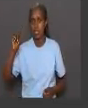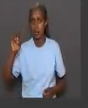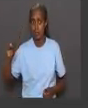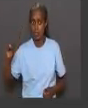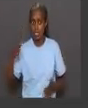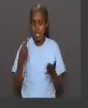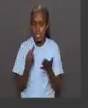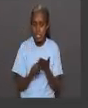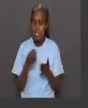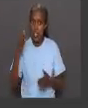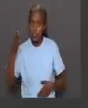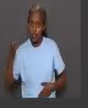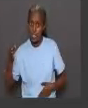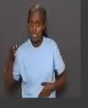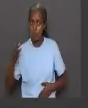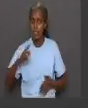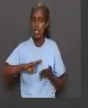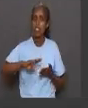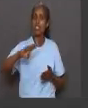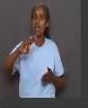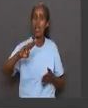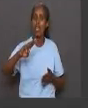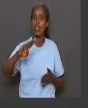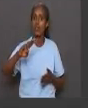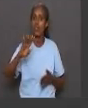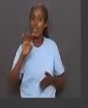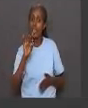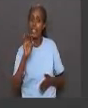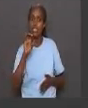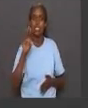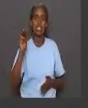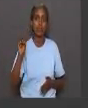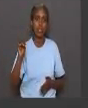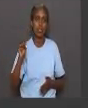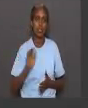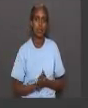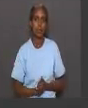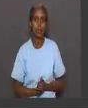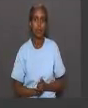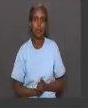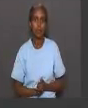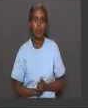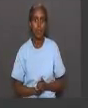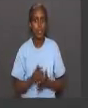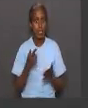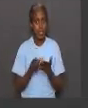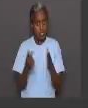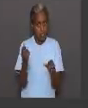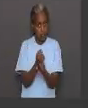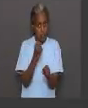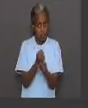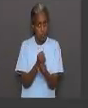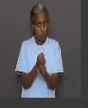This frustum has a height of 8 centimeters. It is